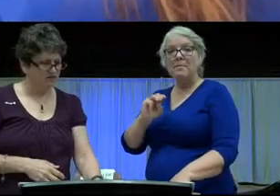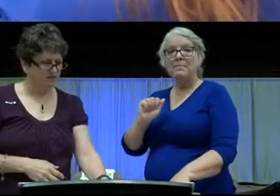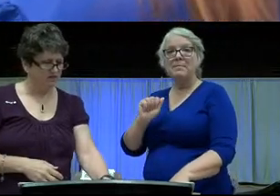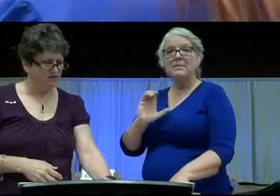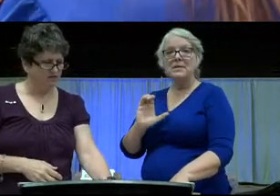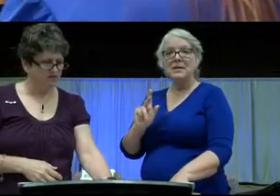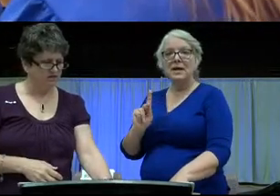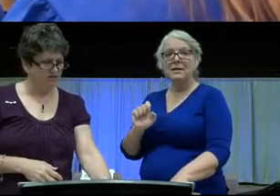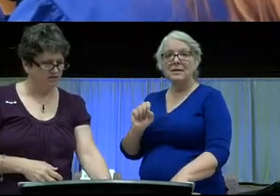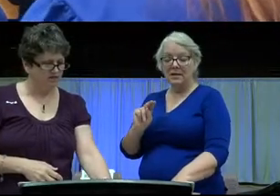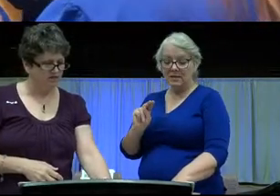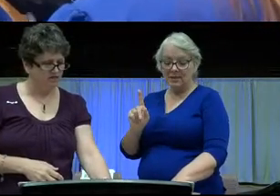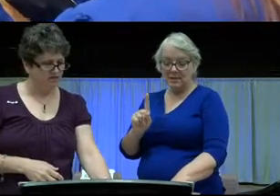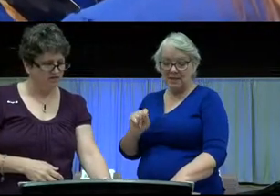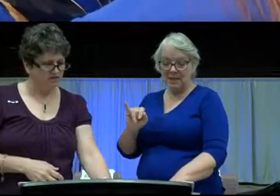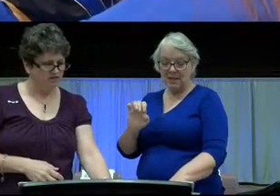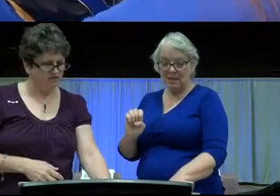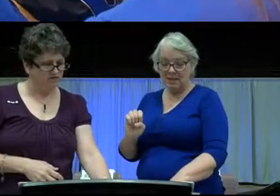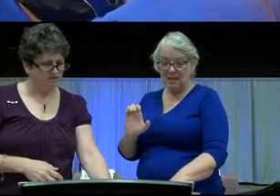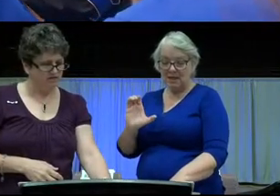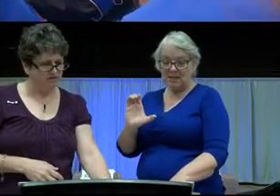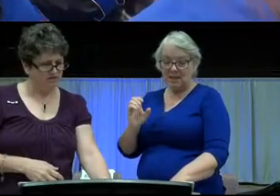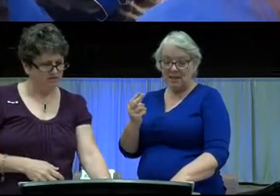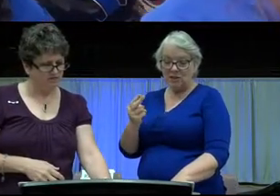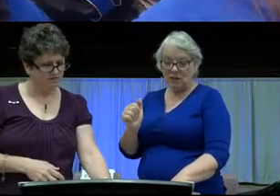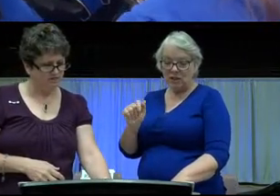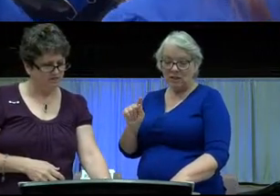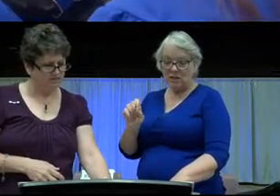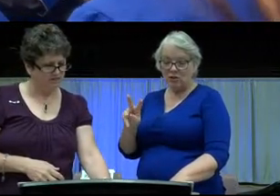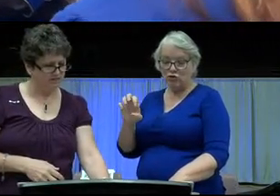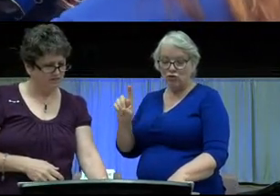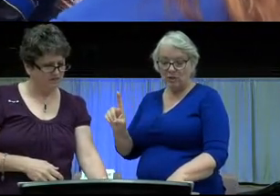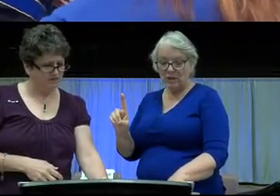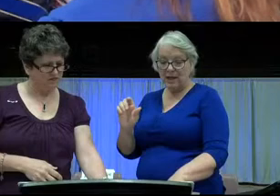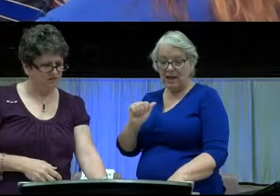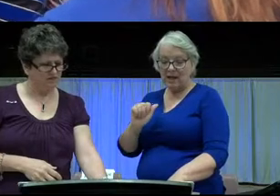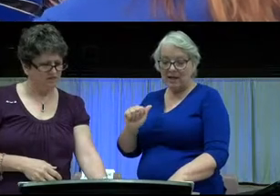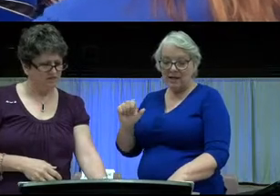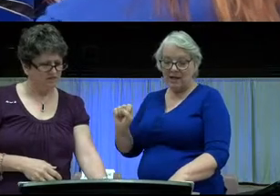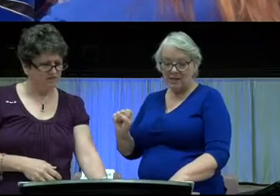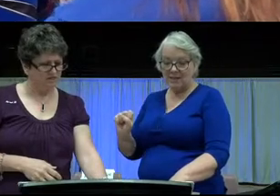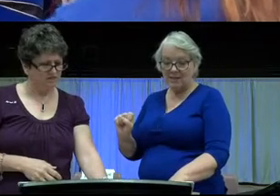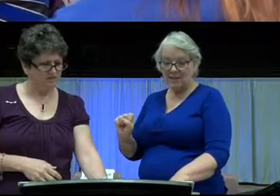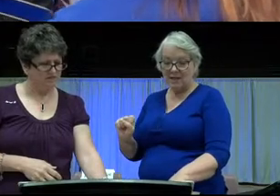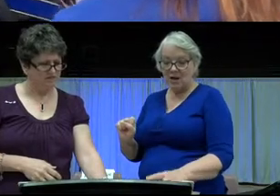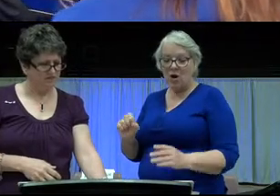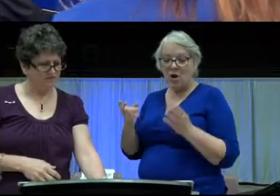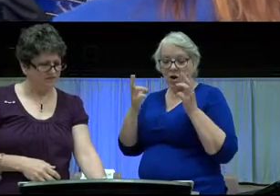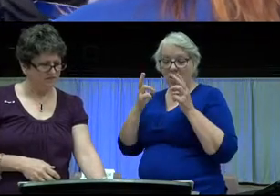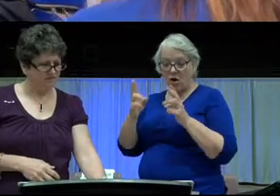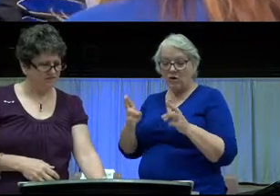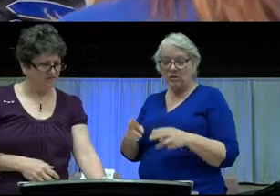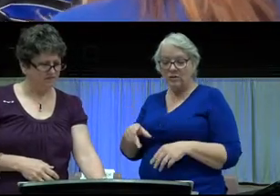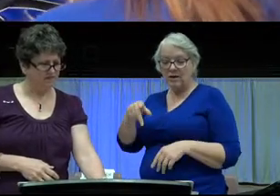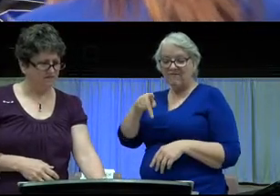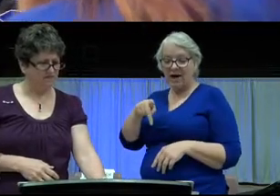Mackenzie Chatran, Associate of Applied Science, Accounting, Honors, Phi Theta Kappa.